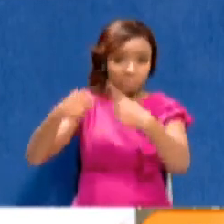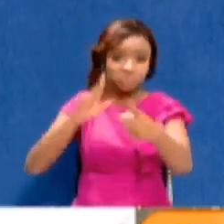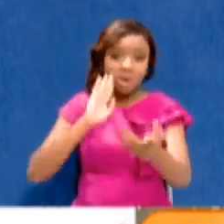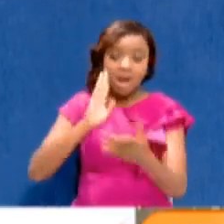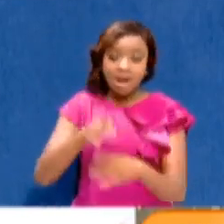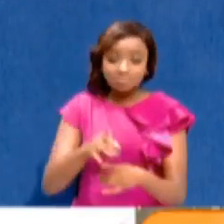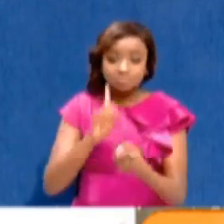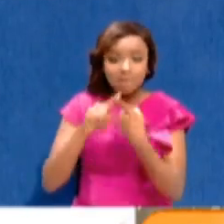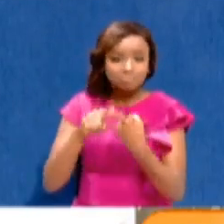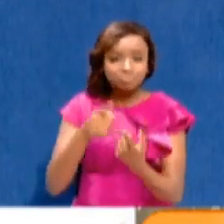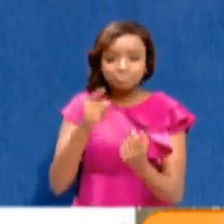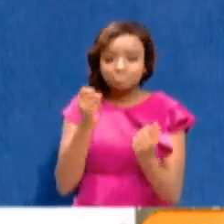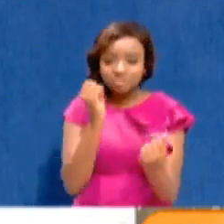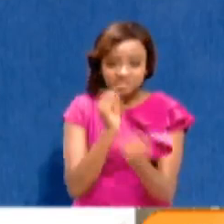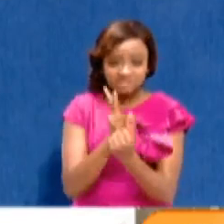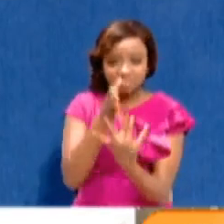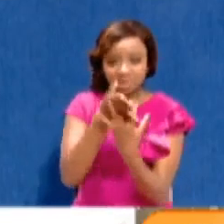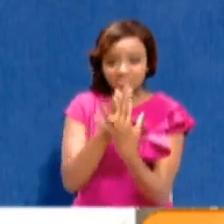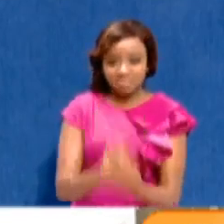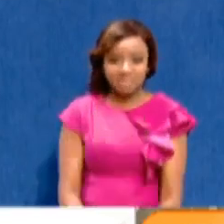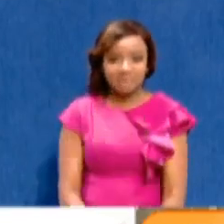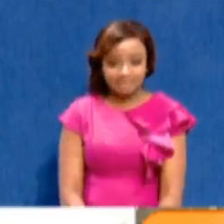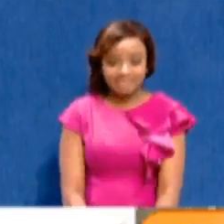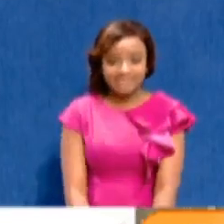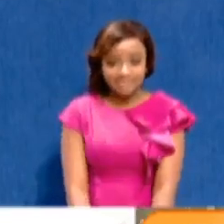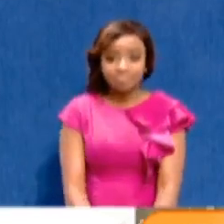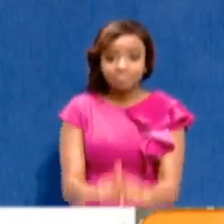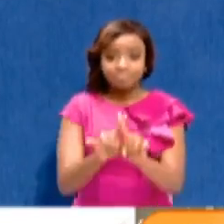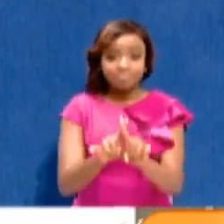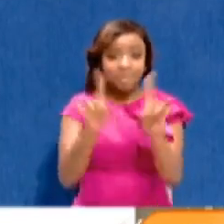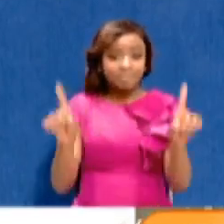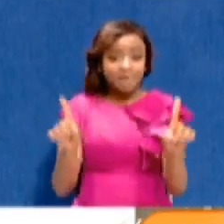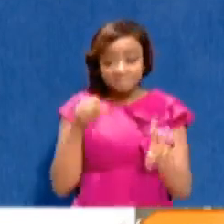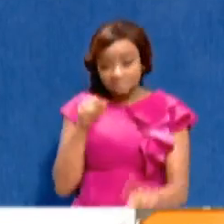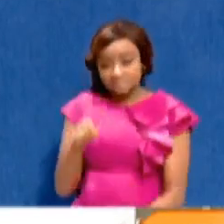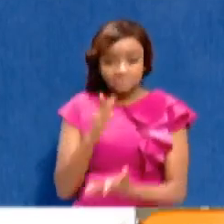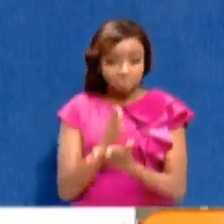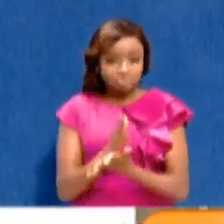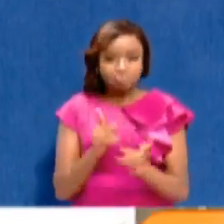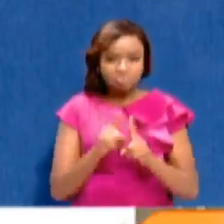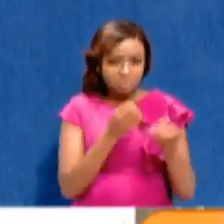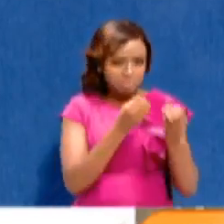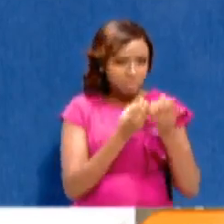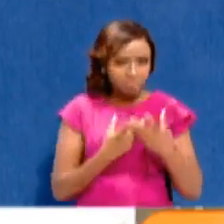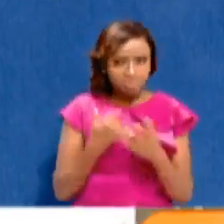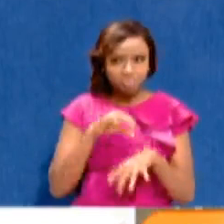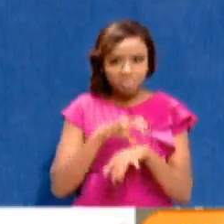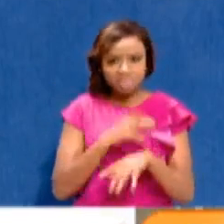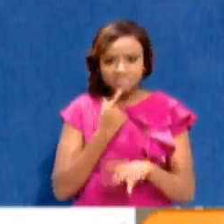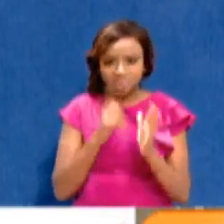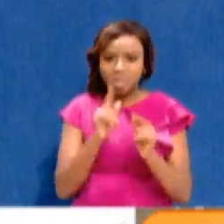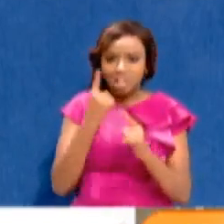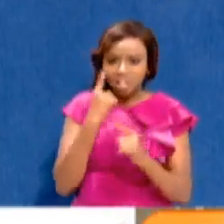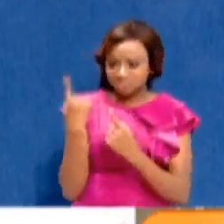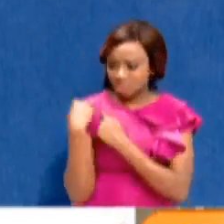have some sunshine for Christmas and the New Year. But this is something that the weatherman also tells me, is that What you